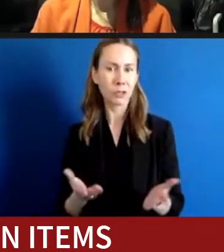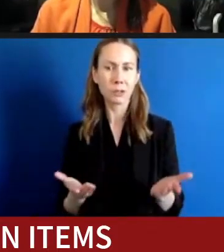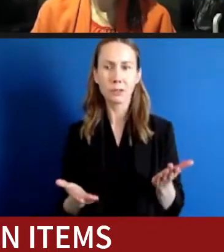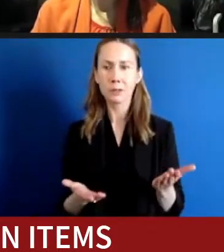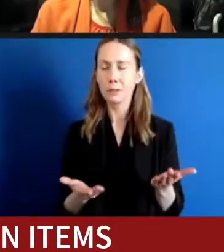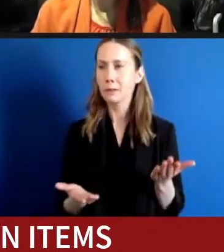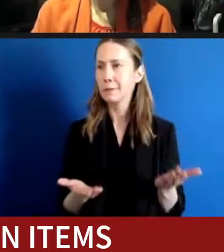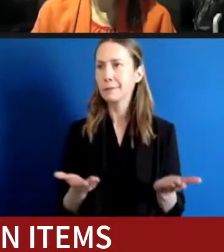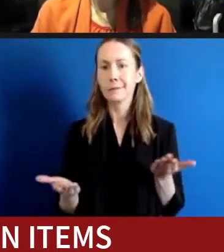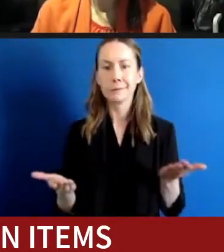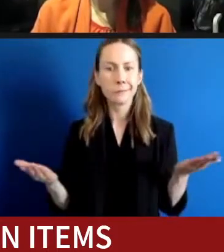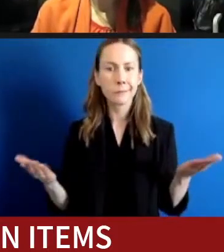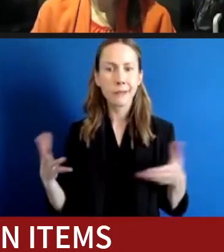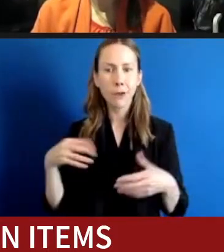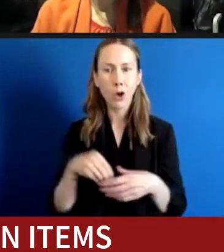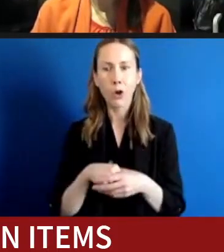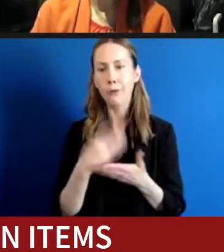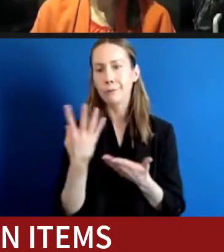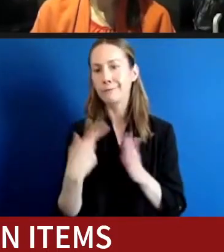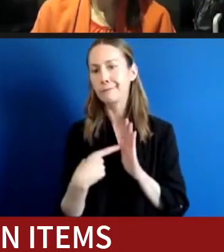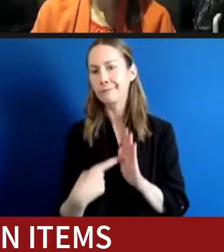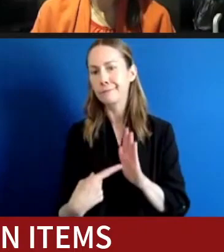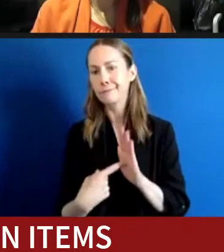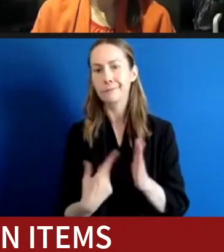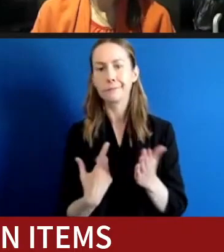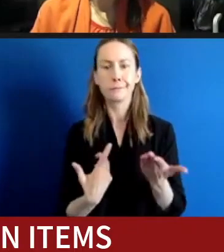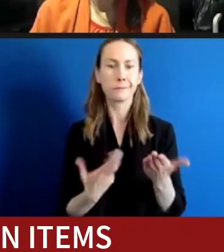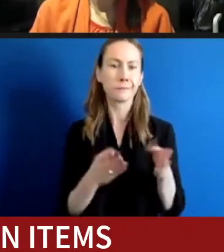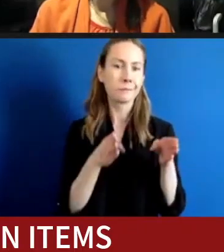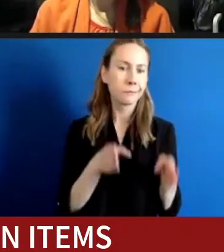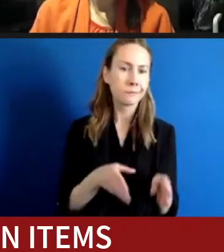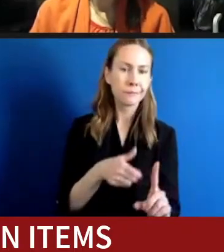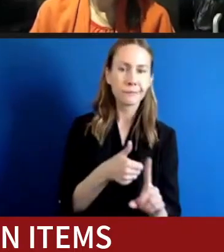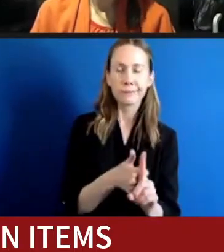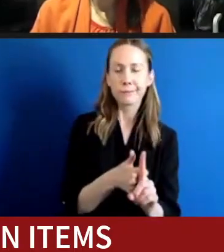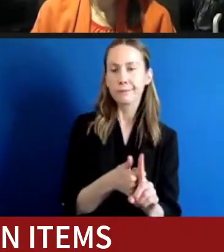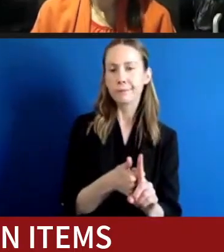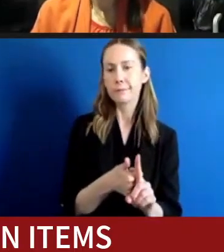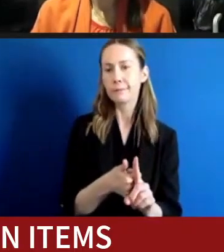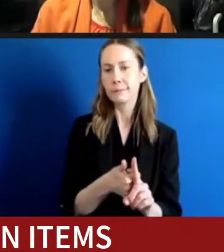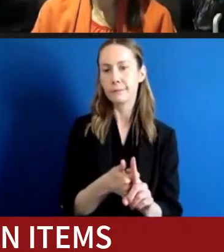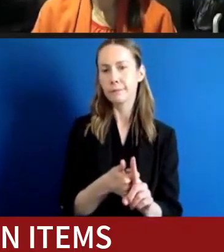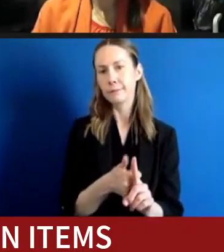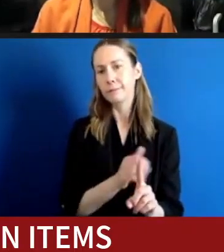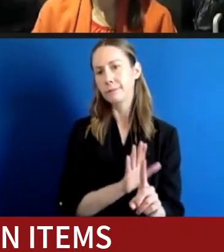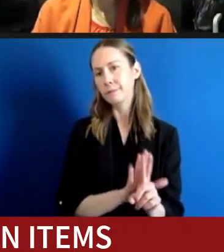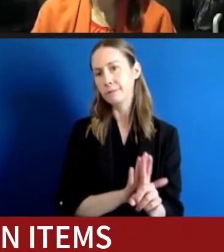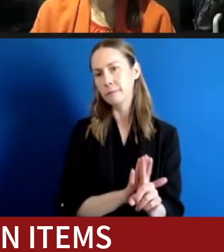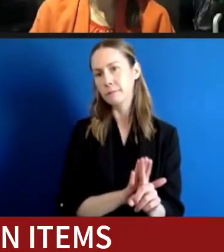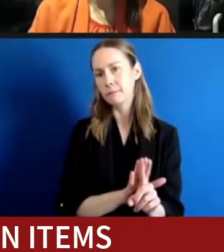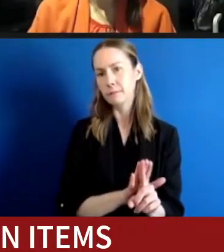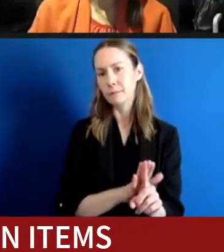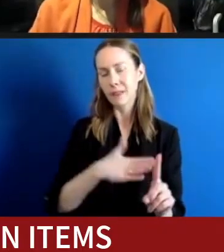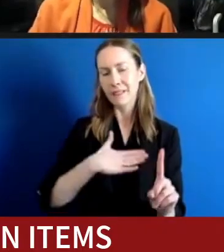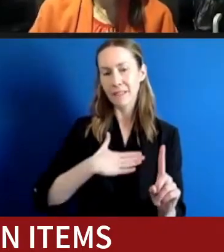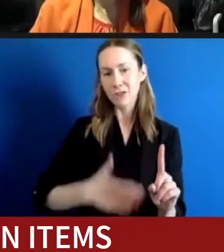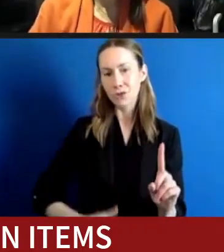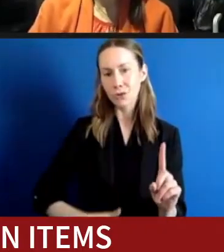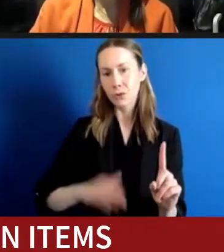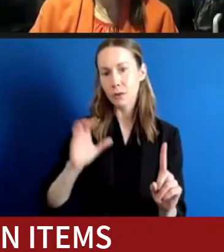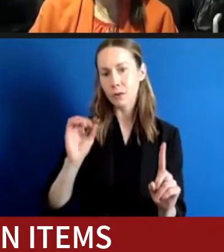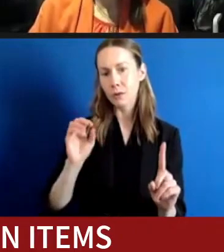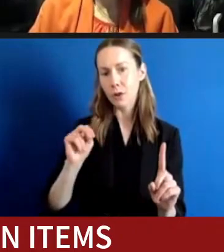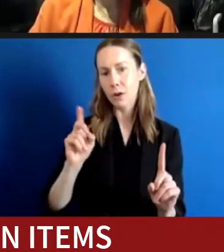may be involved. For example, someone has the condition, physical condition, and